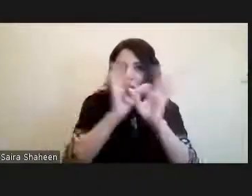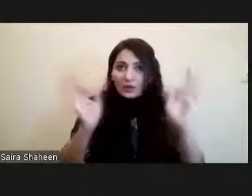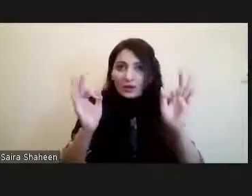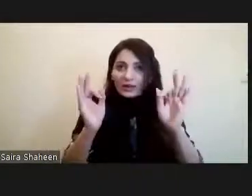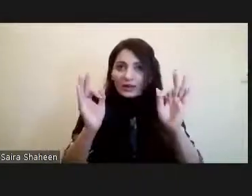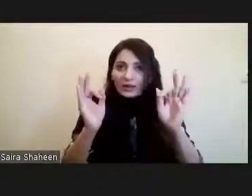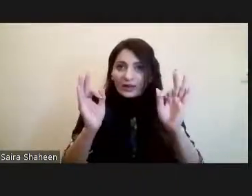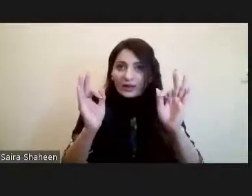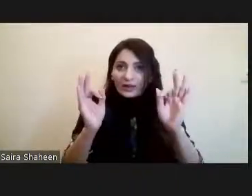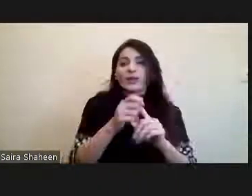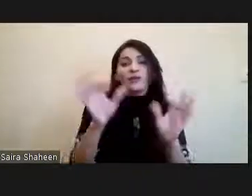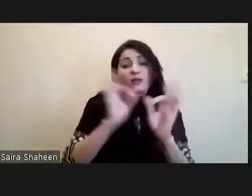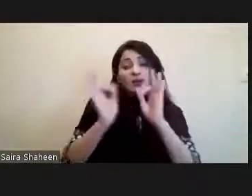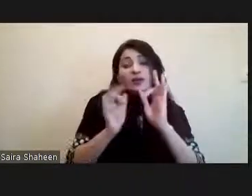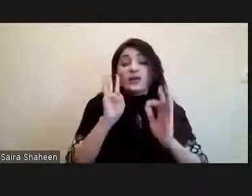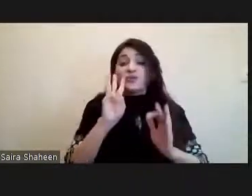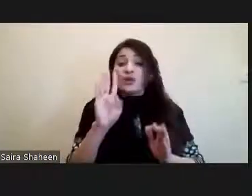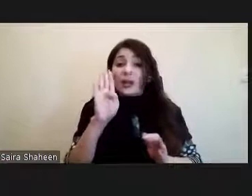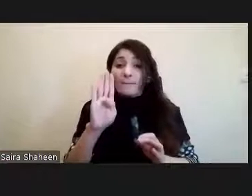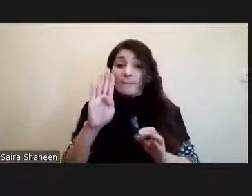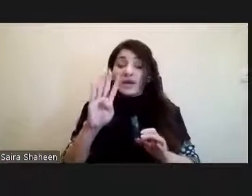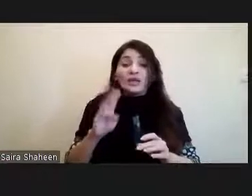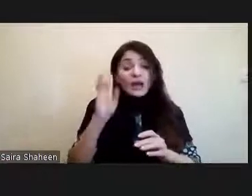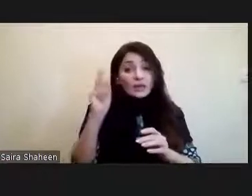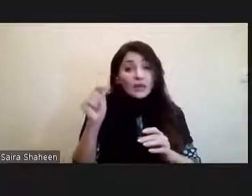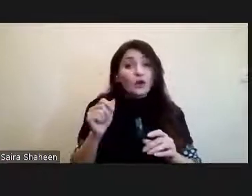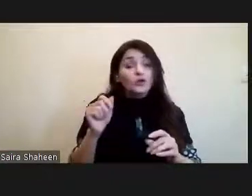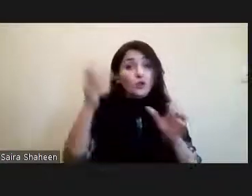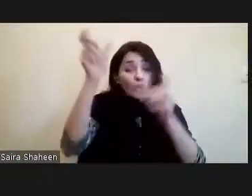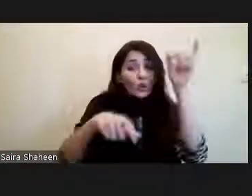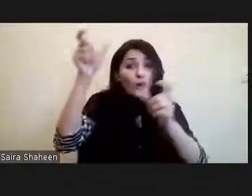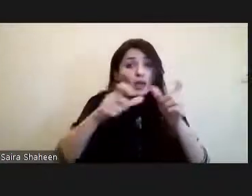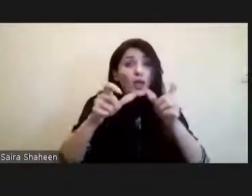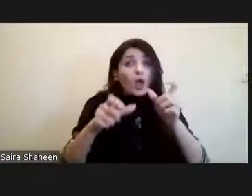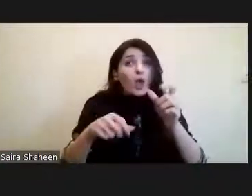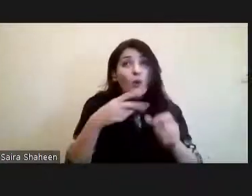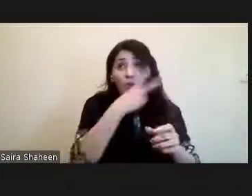the Facebook community, there are hundreds of millions of people who rely on assistive tools and